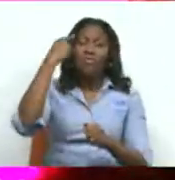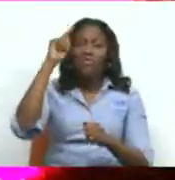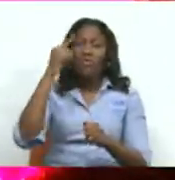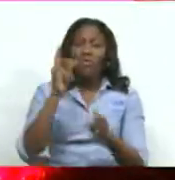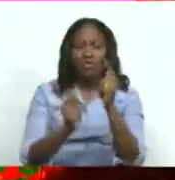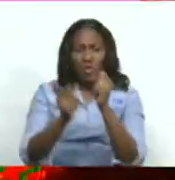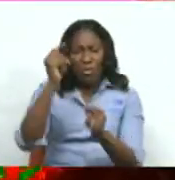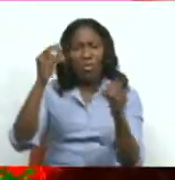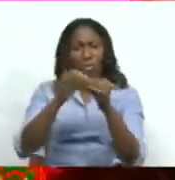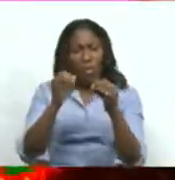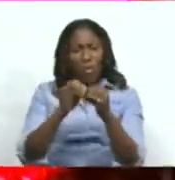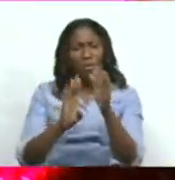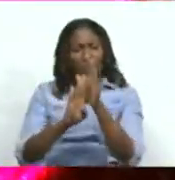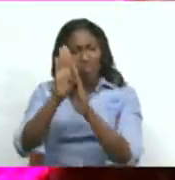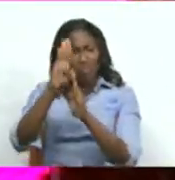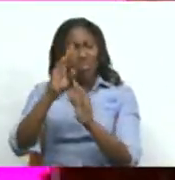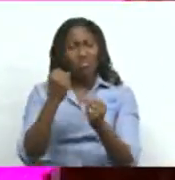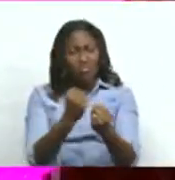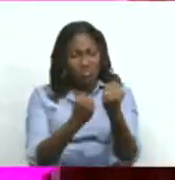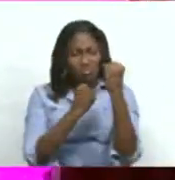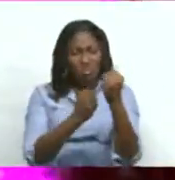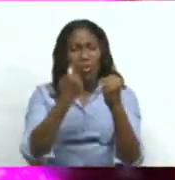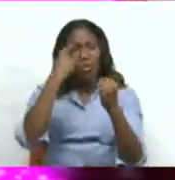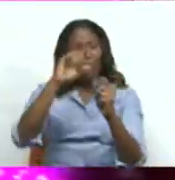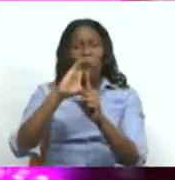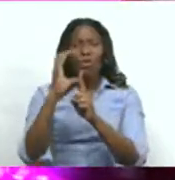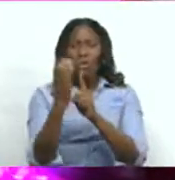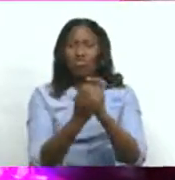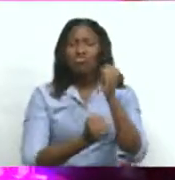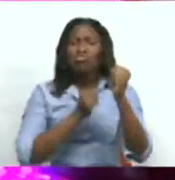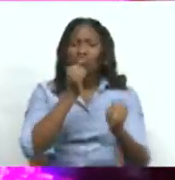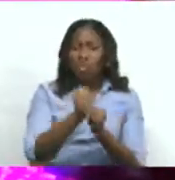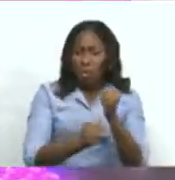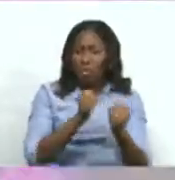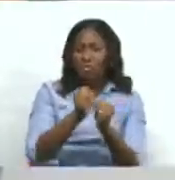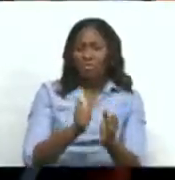TNT's outlook and building a stronger culture around sport.